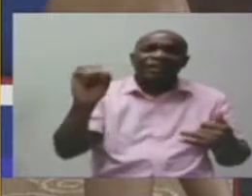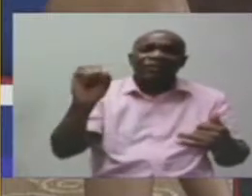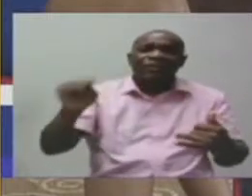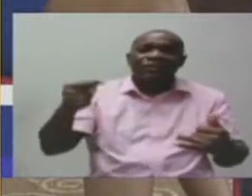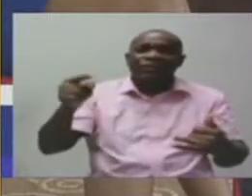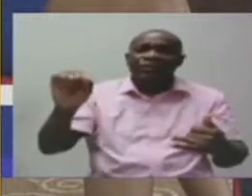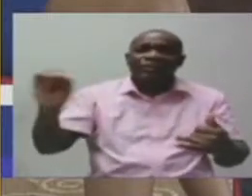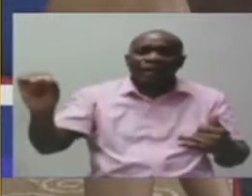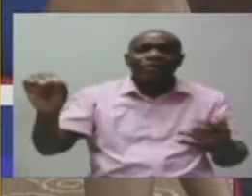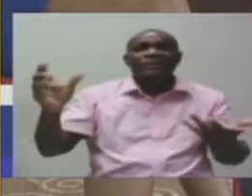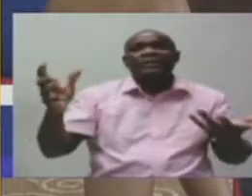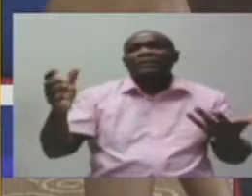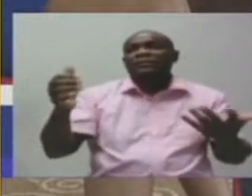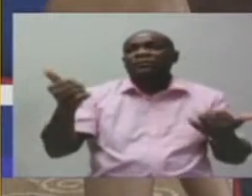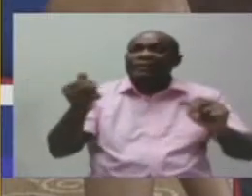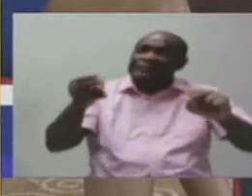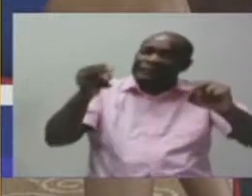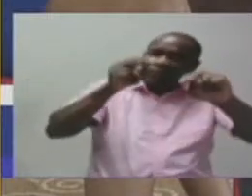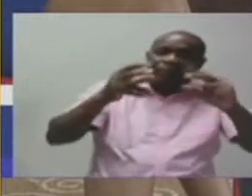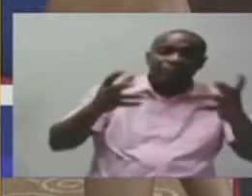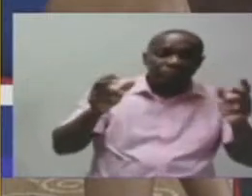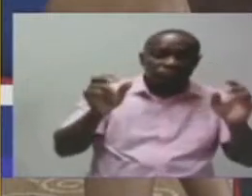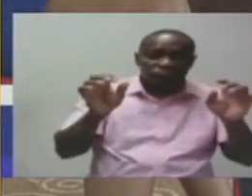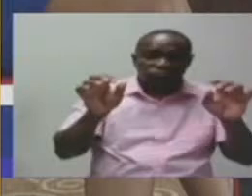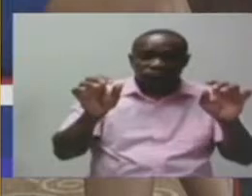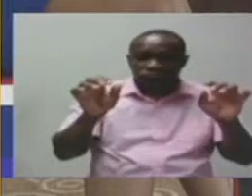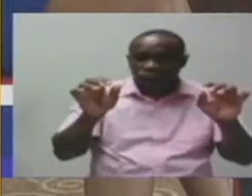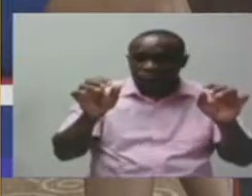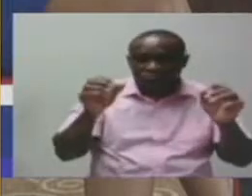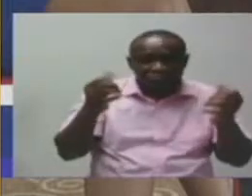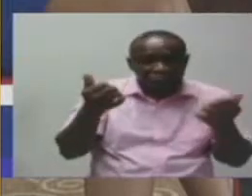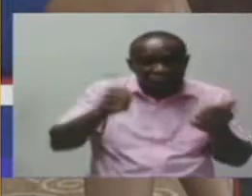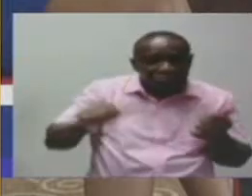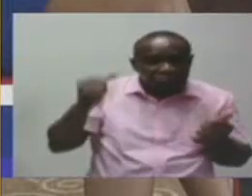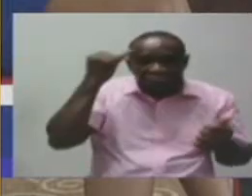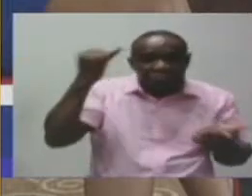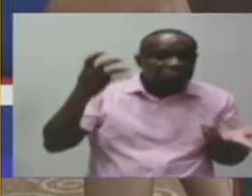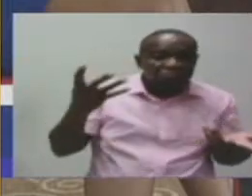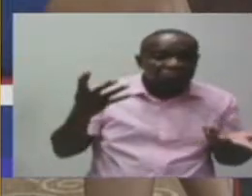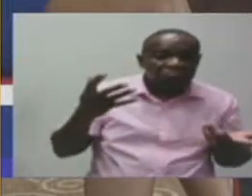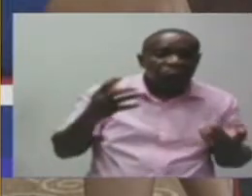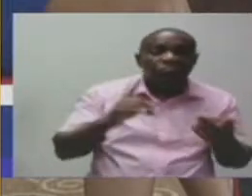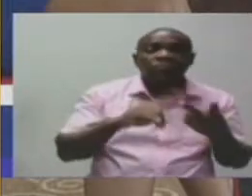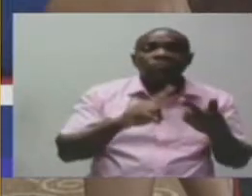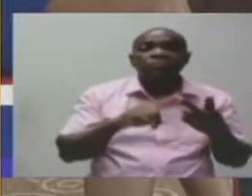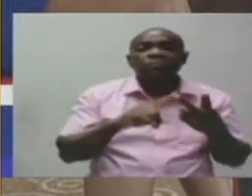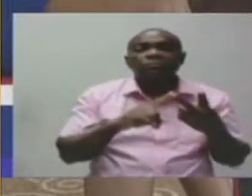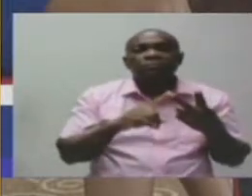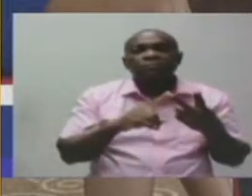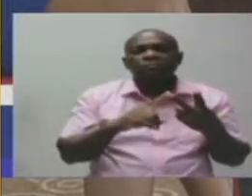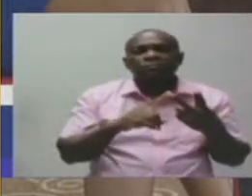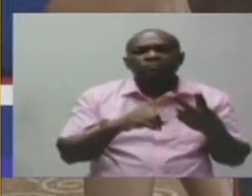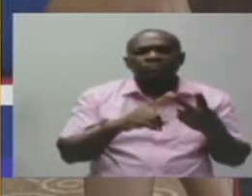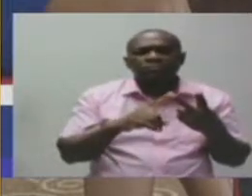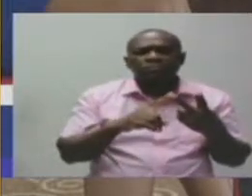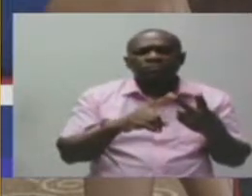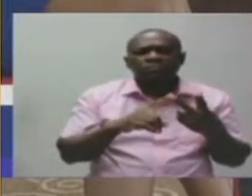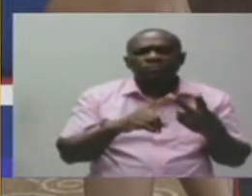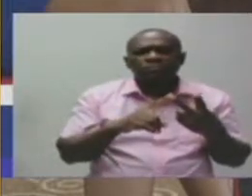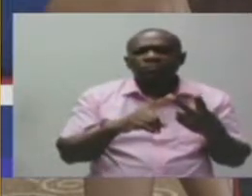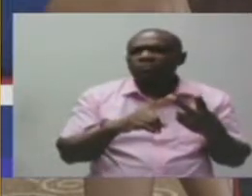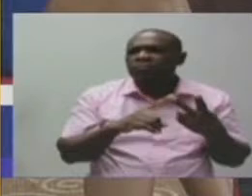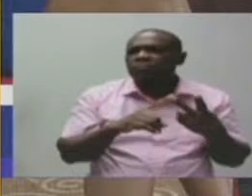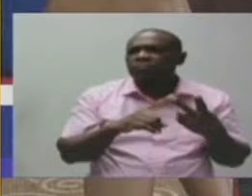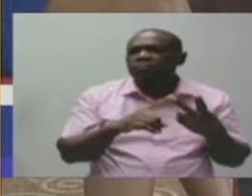the situation we're seeing now, could this eventually go into a place where the public may have to pay